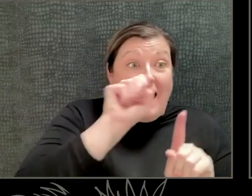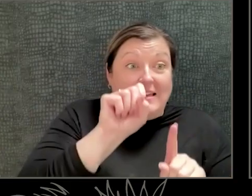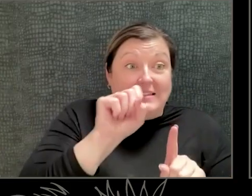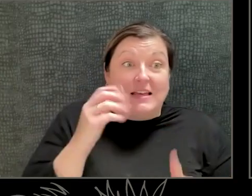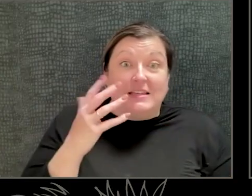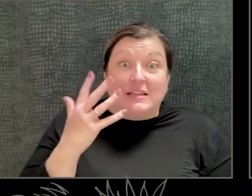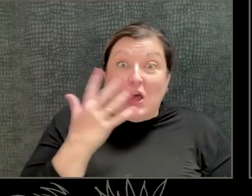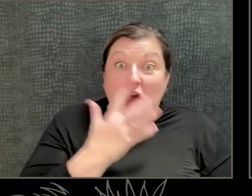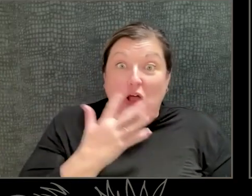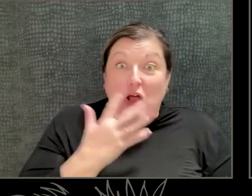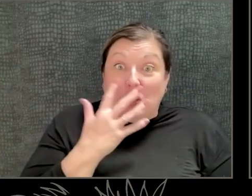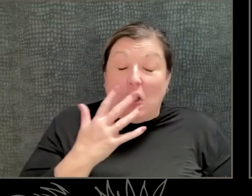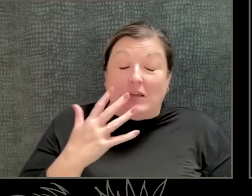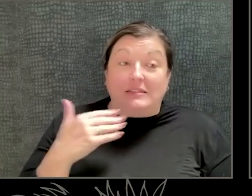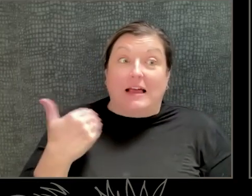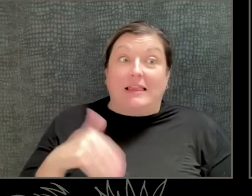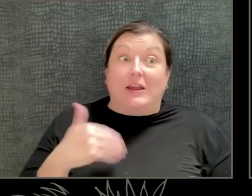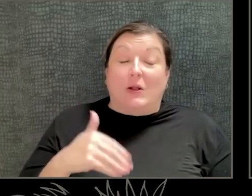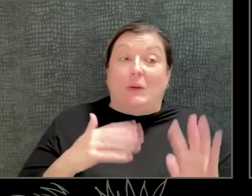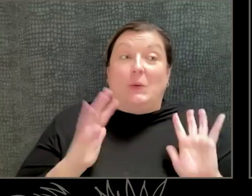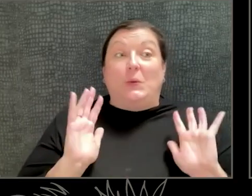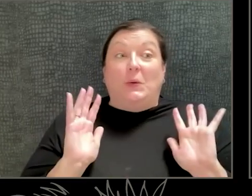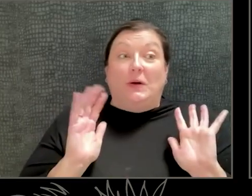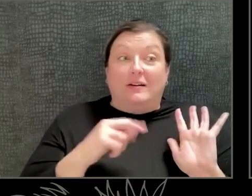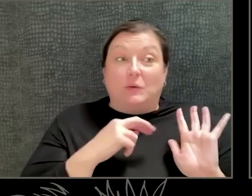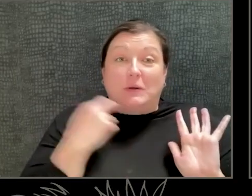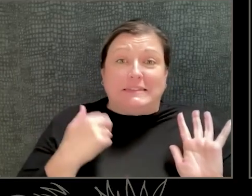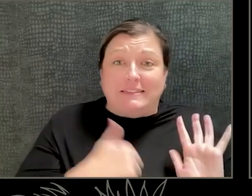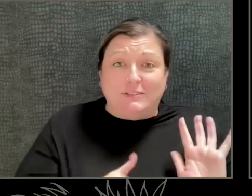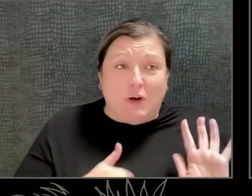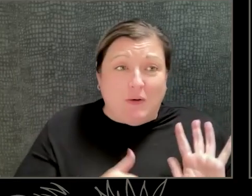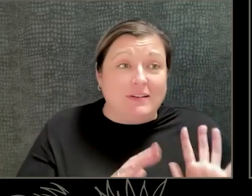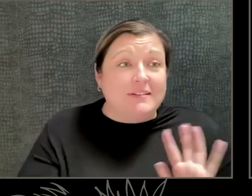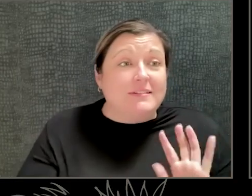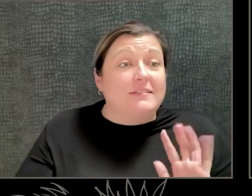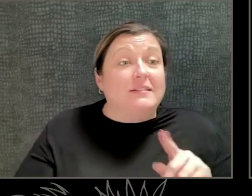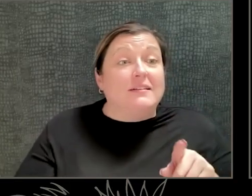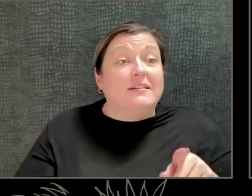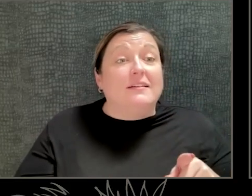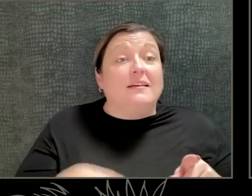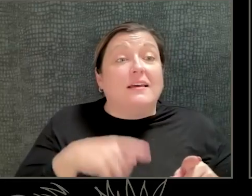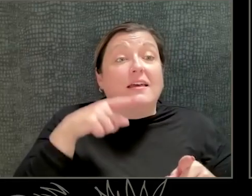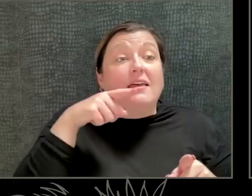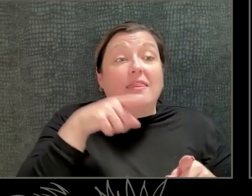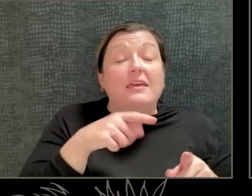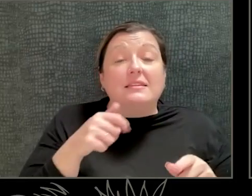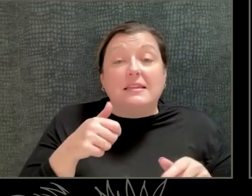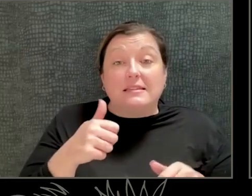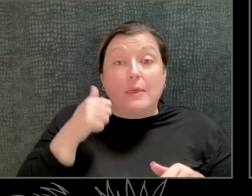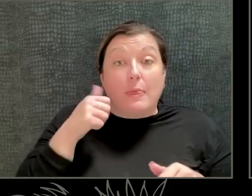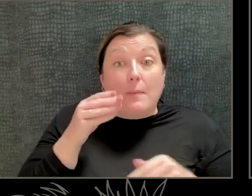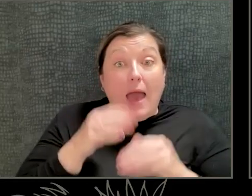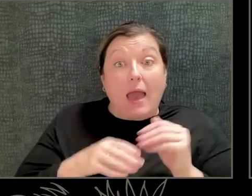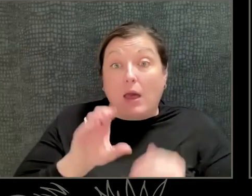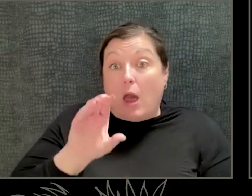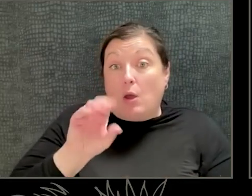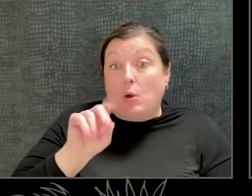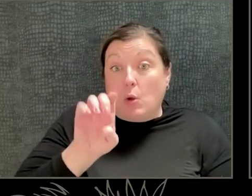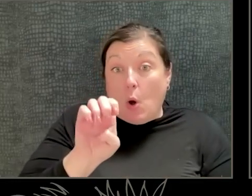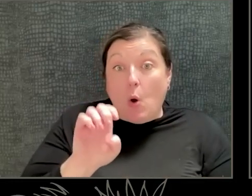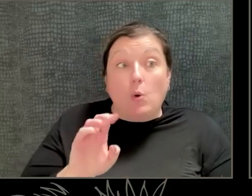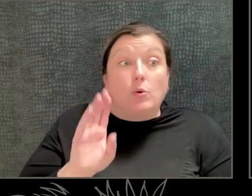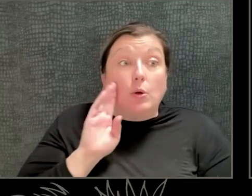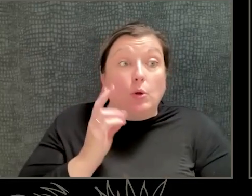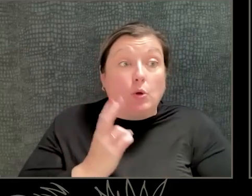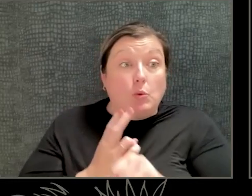I apologize. But this is basically the backend code that you would use